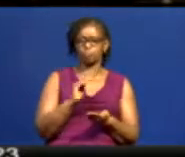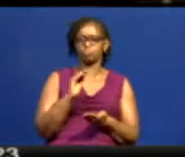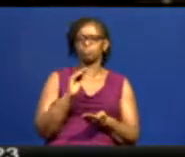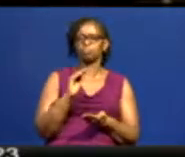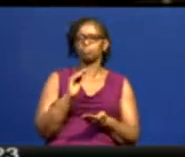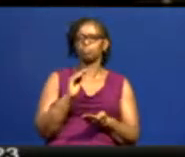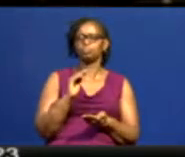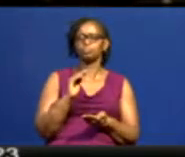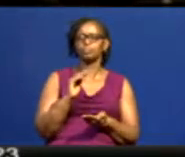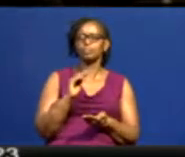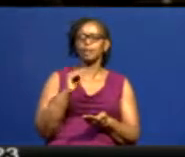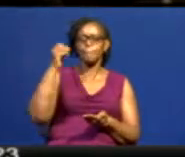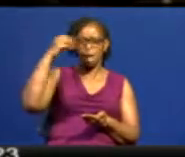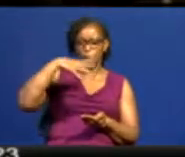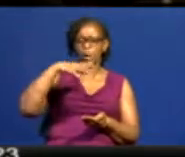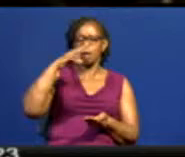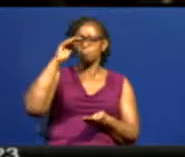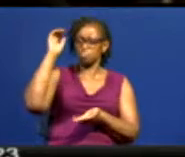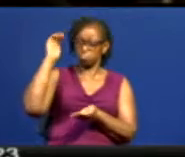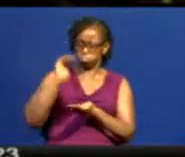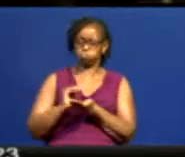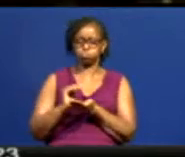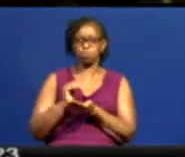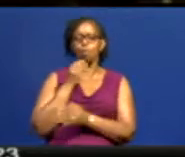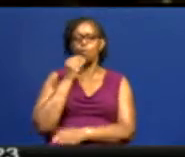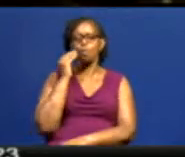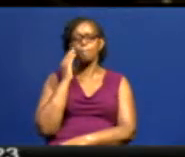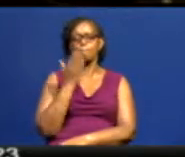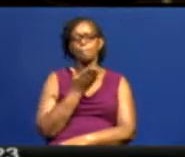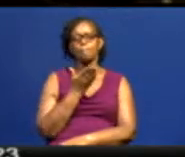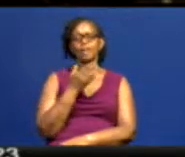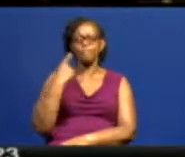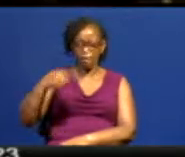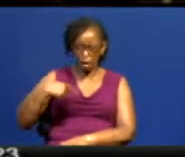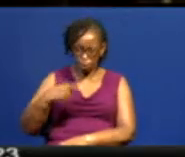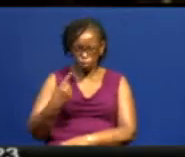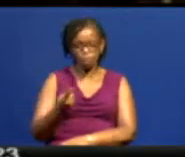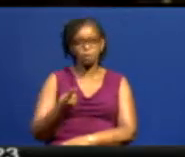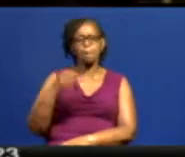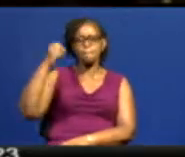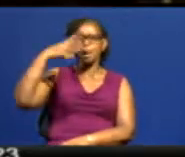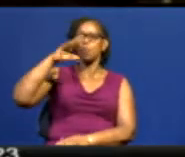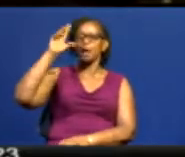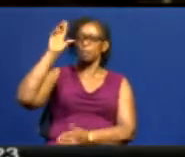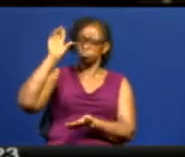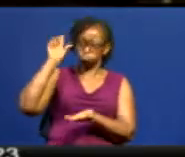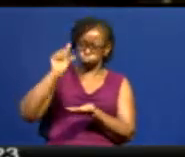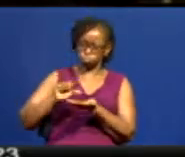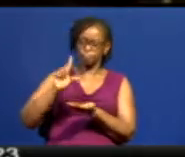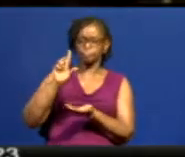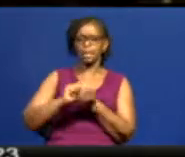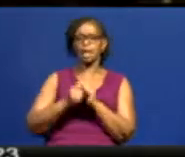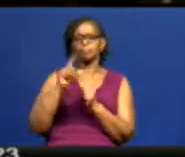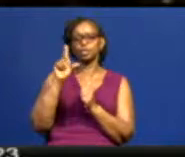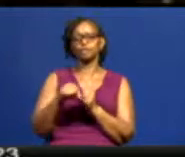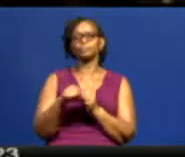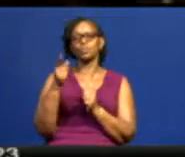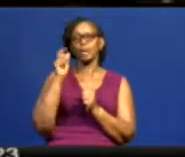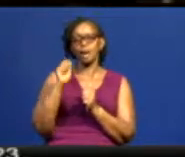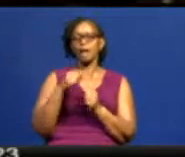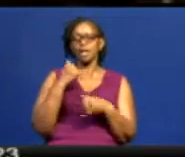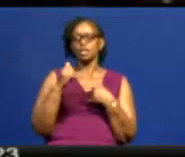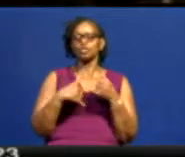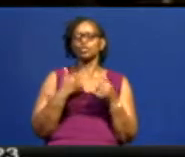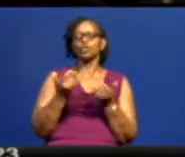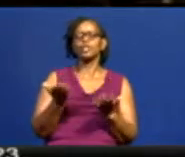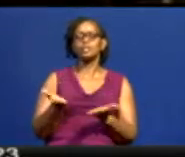bills in our homes, in our factories, so at least we can be able to enjoy this, what we are calling El Nino.